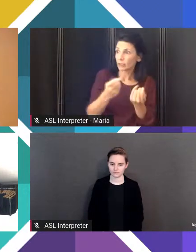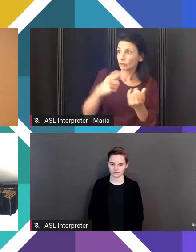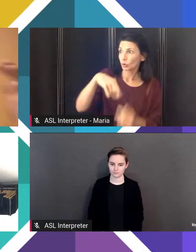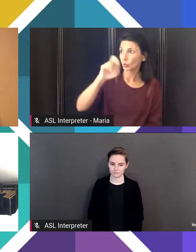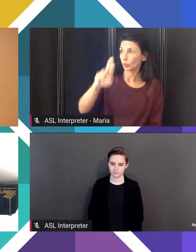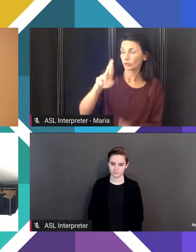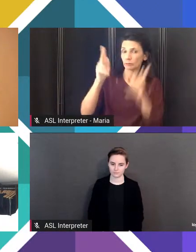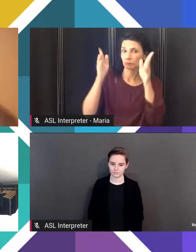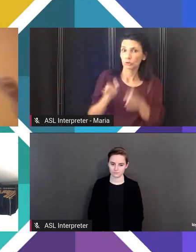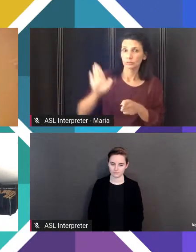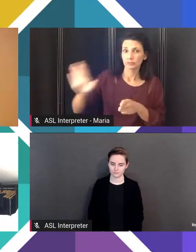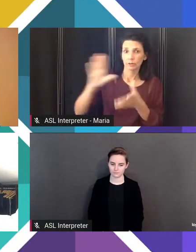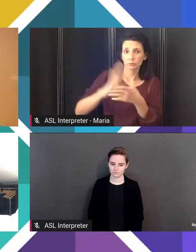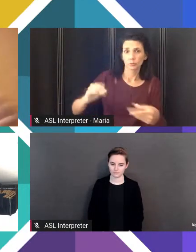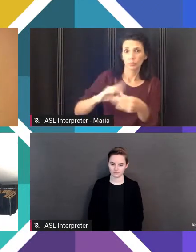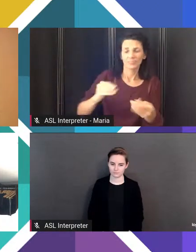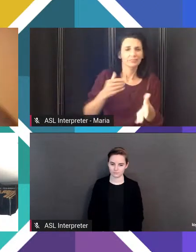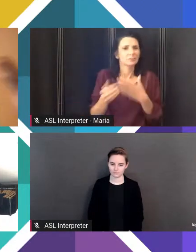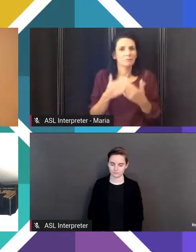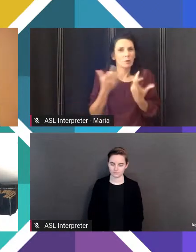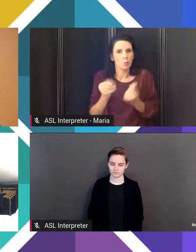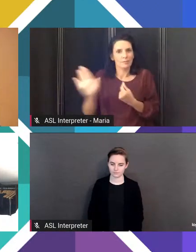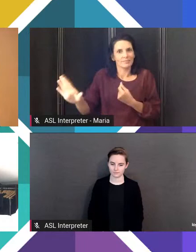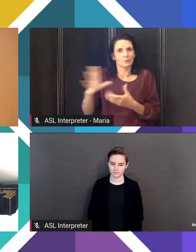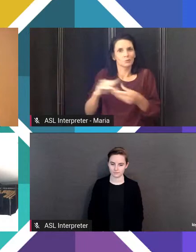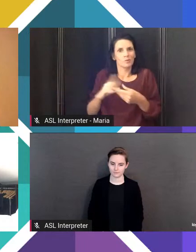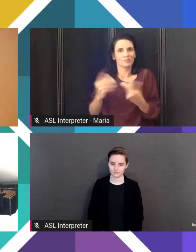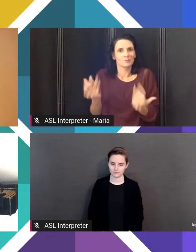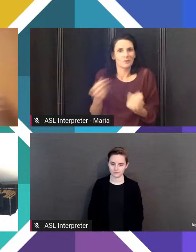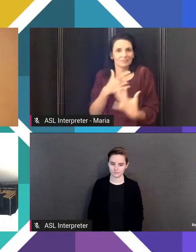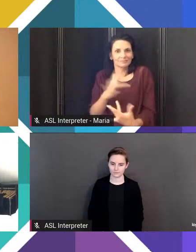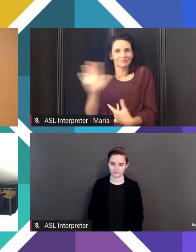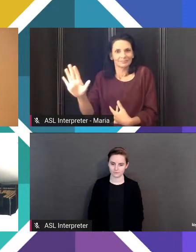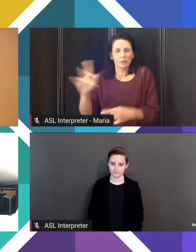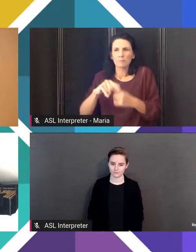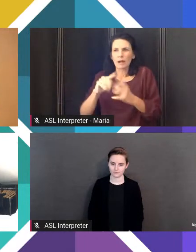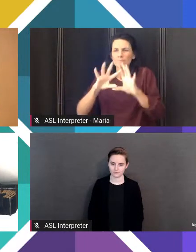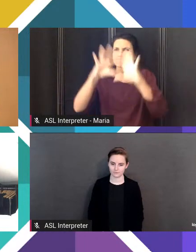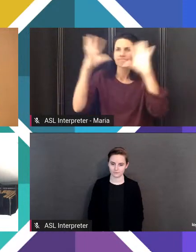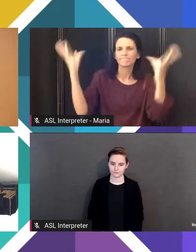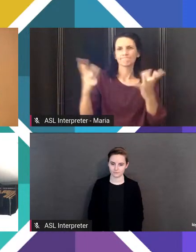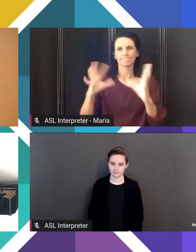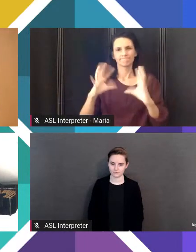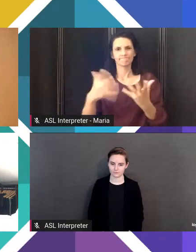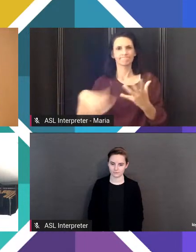whatever that story is, and is it you know, operating within that kind of area?